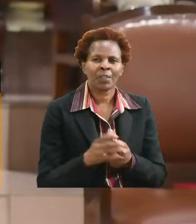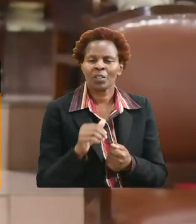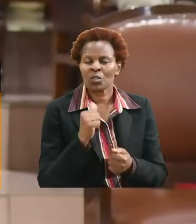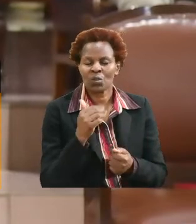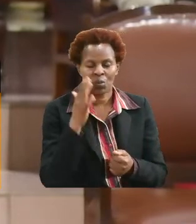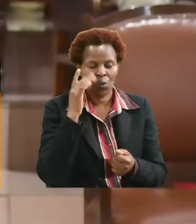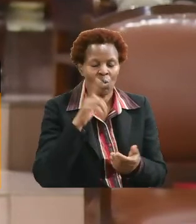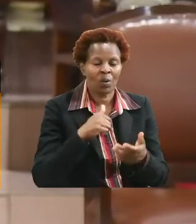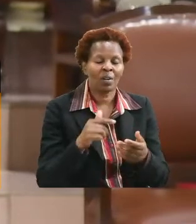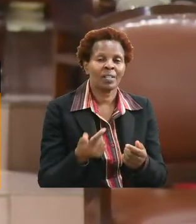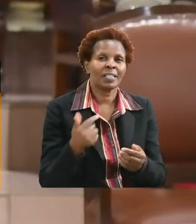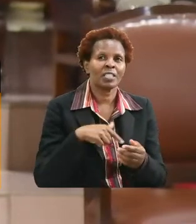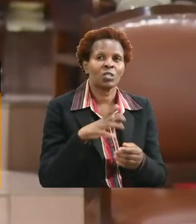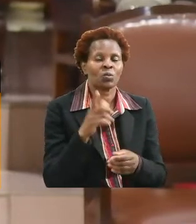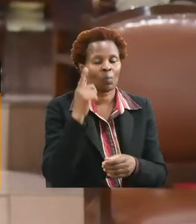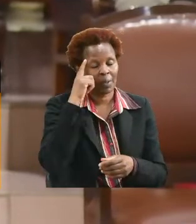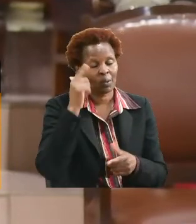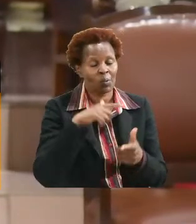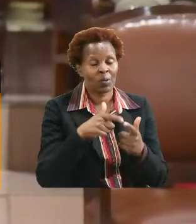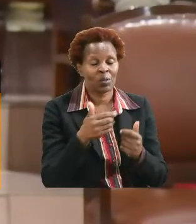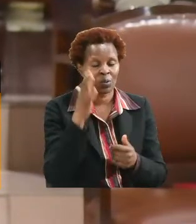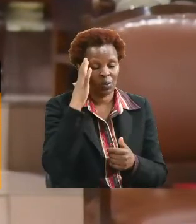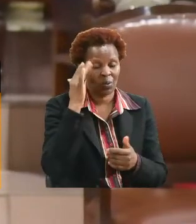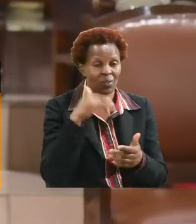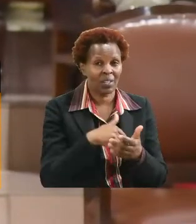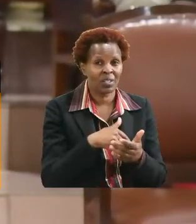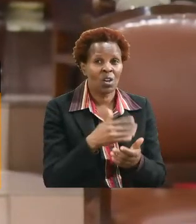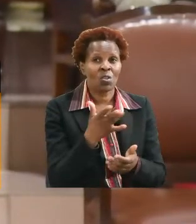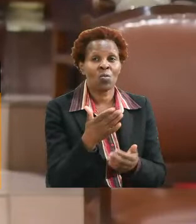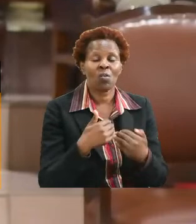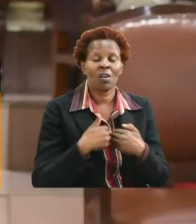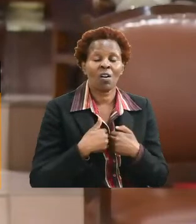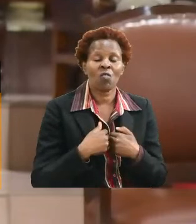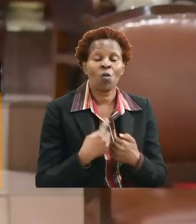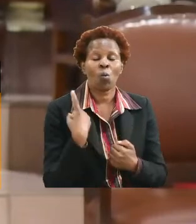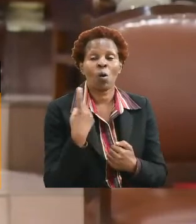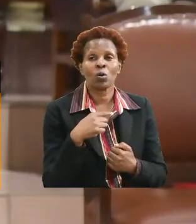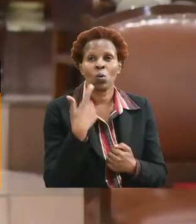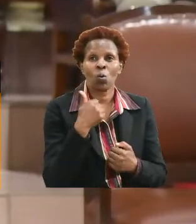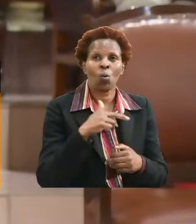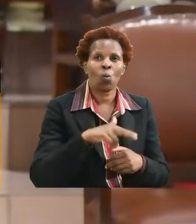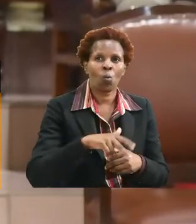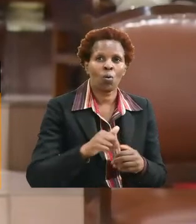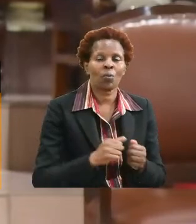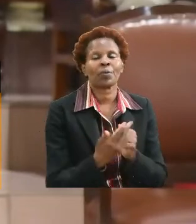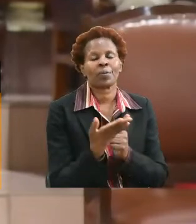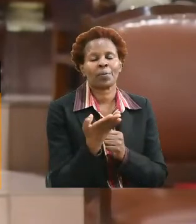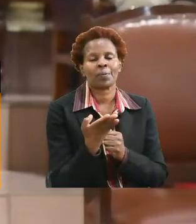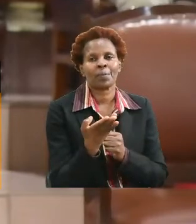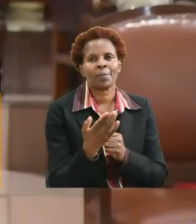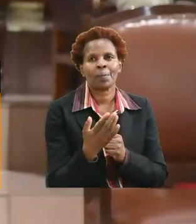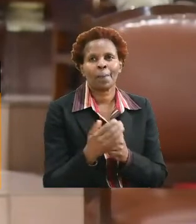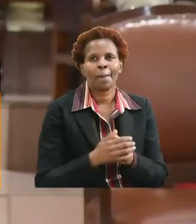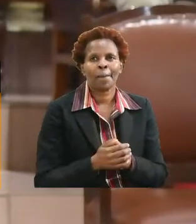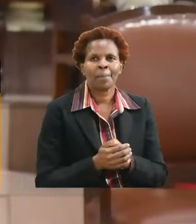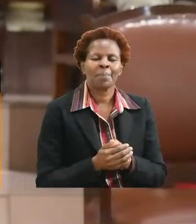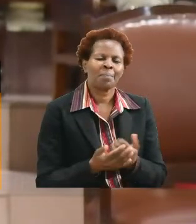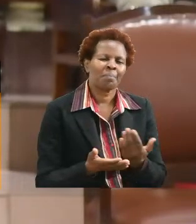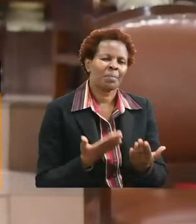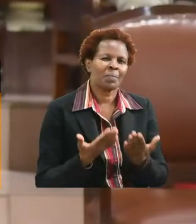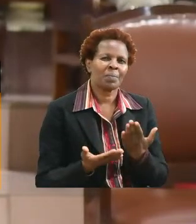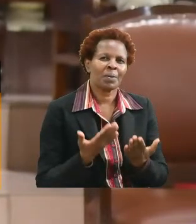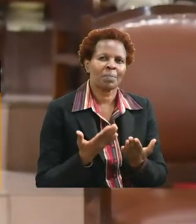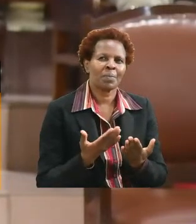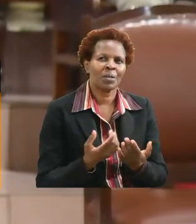to your mind when you know that you have one who walks alongside you. And perhaps one